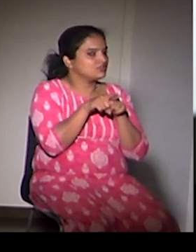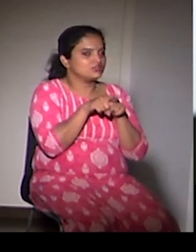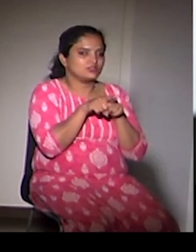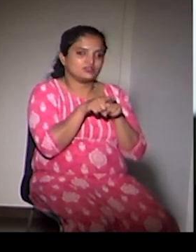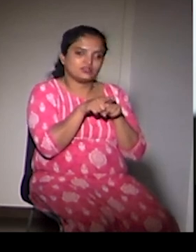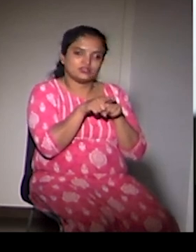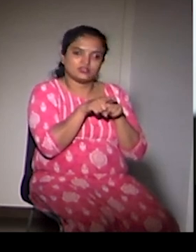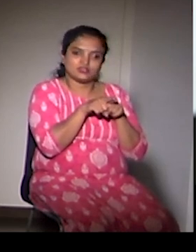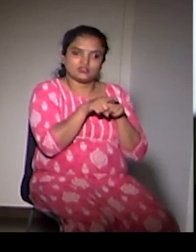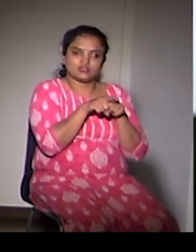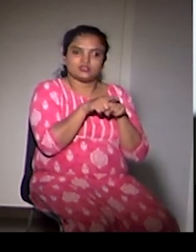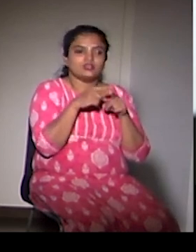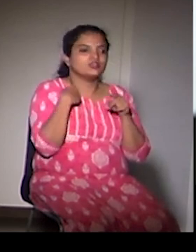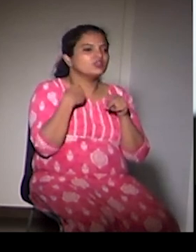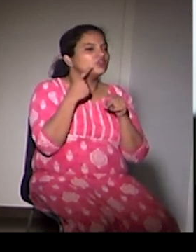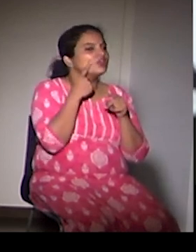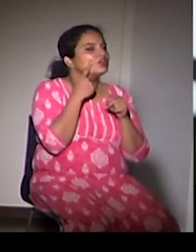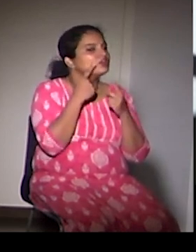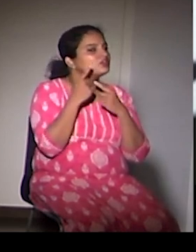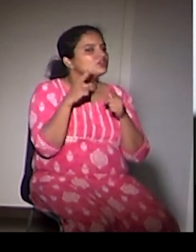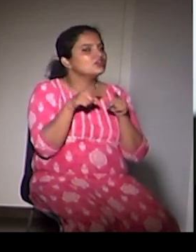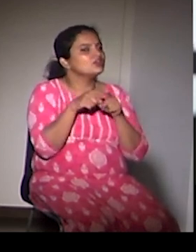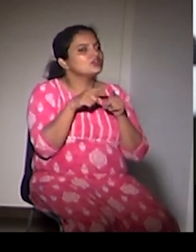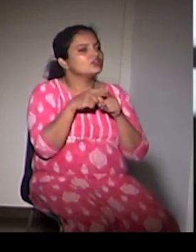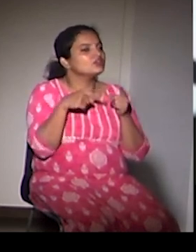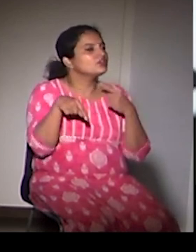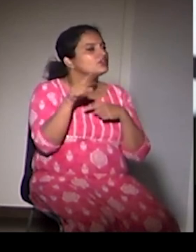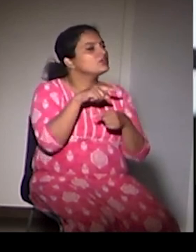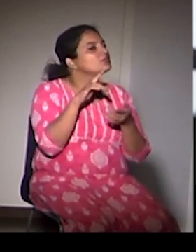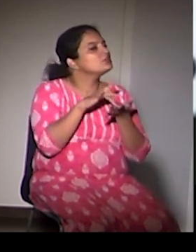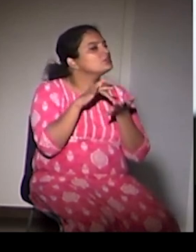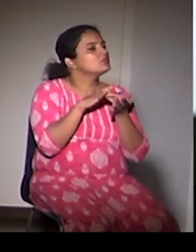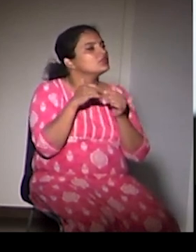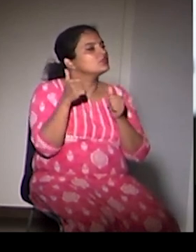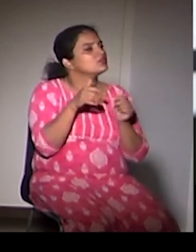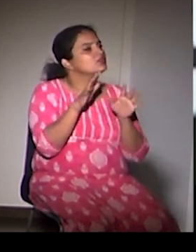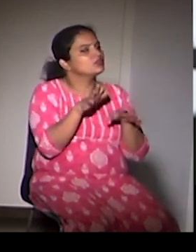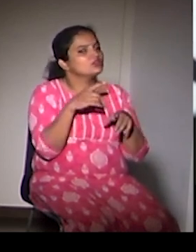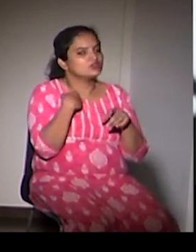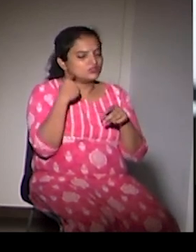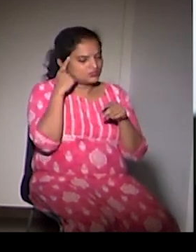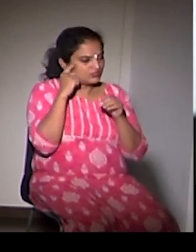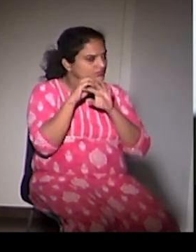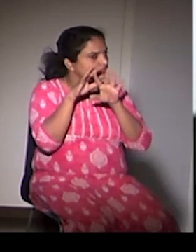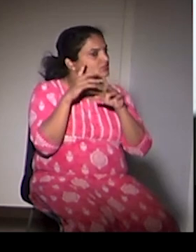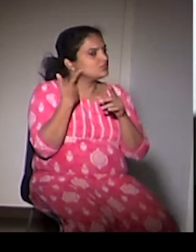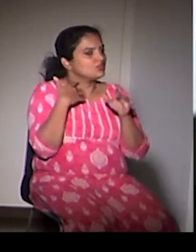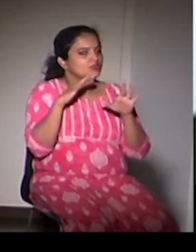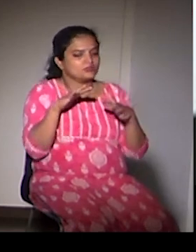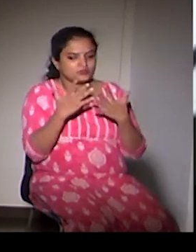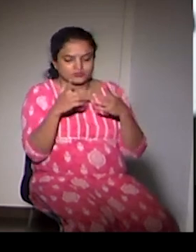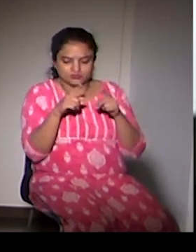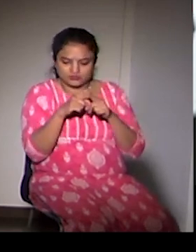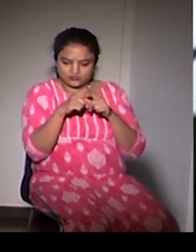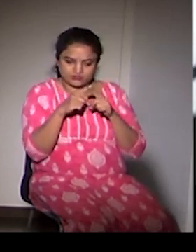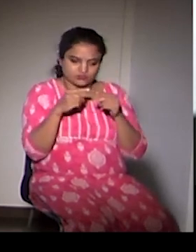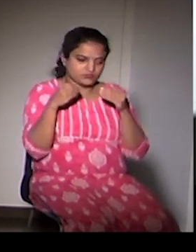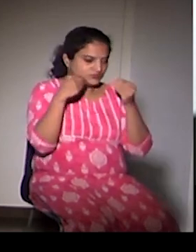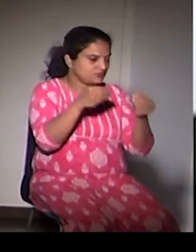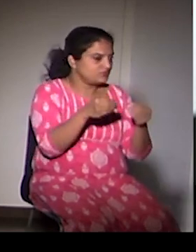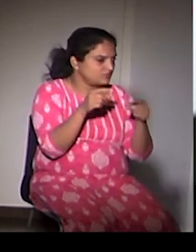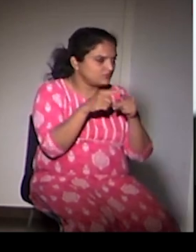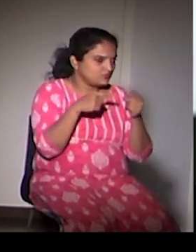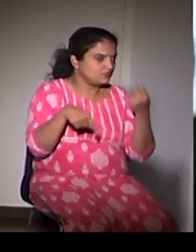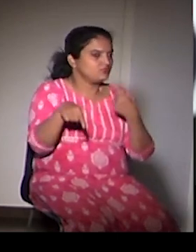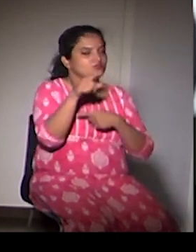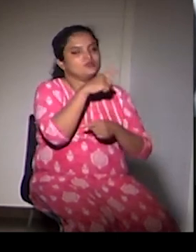they're very little visited, and they're really rather nice places because they're nowadays a big courtyard with a garden and then just gates